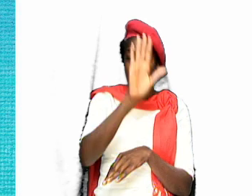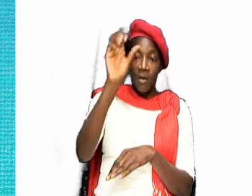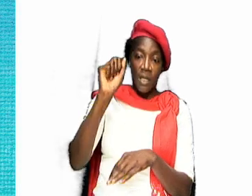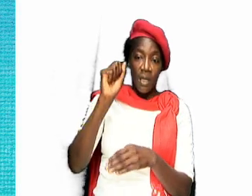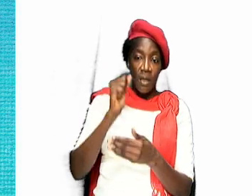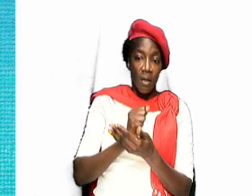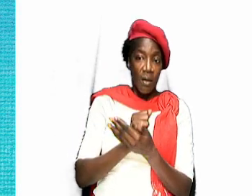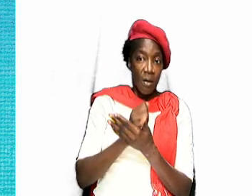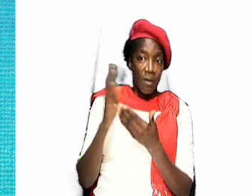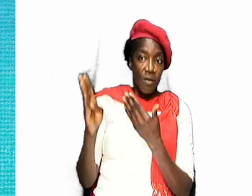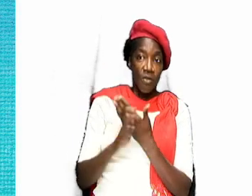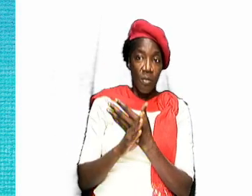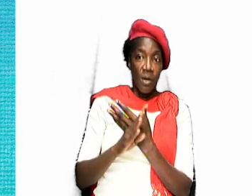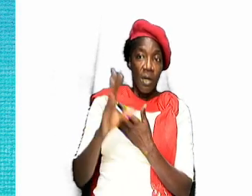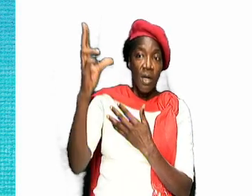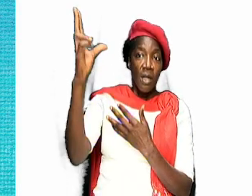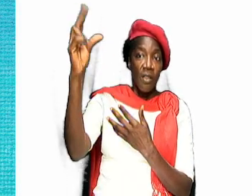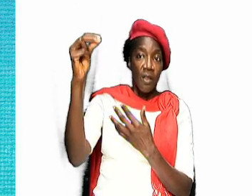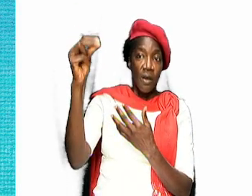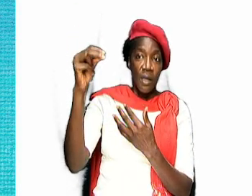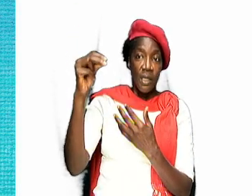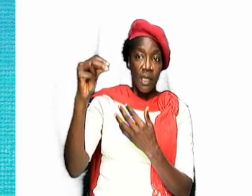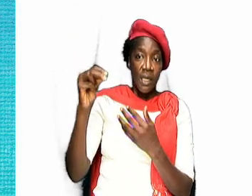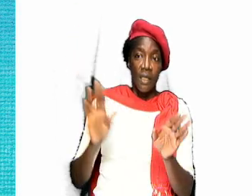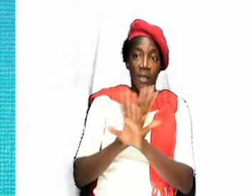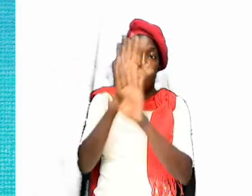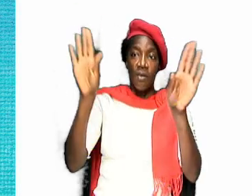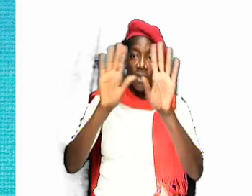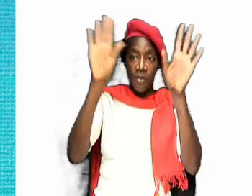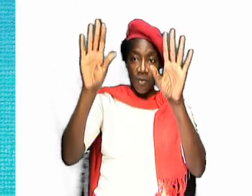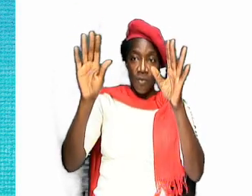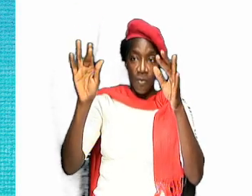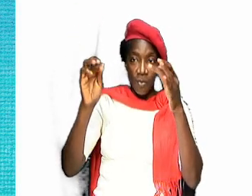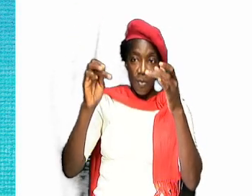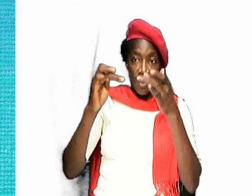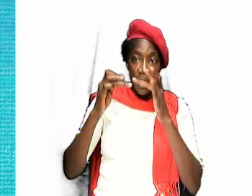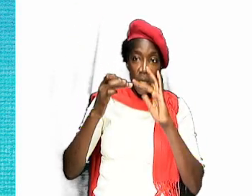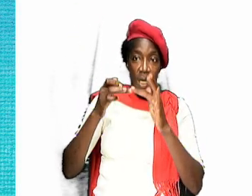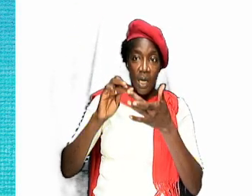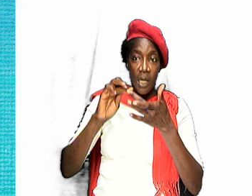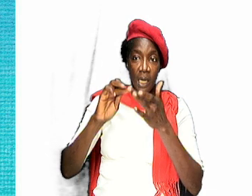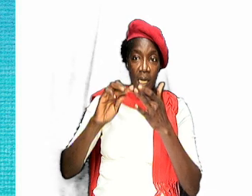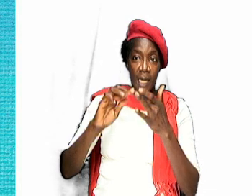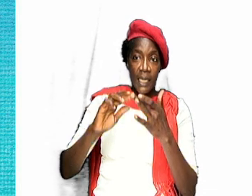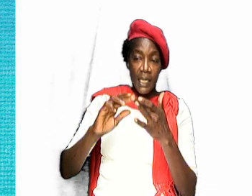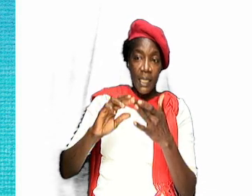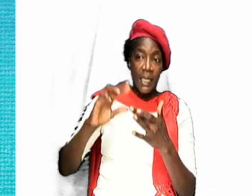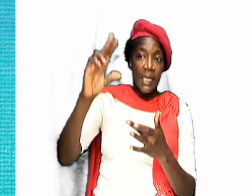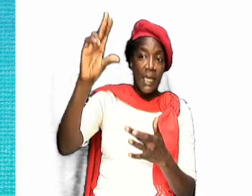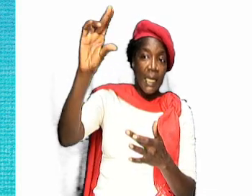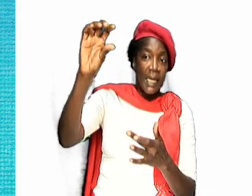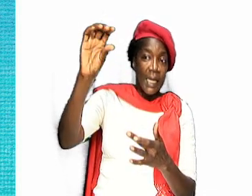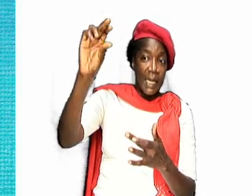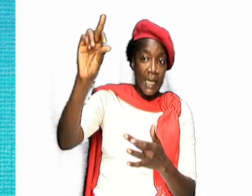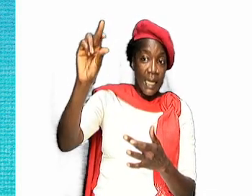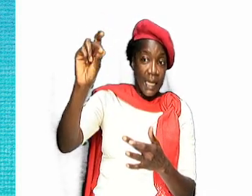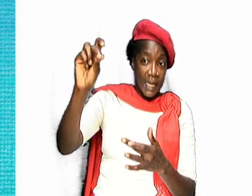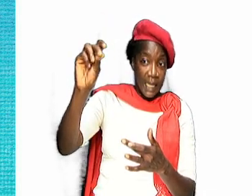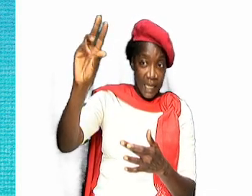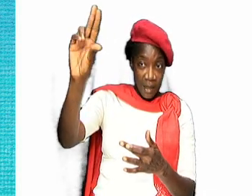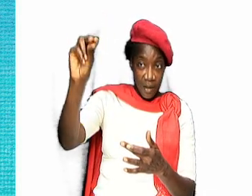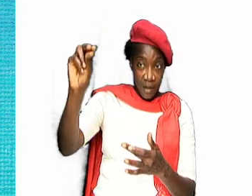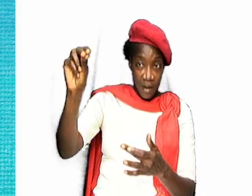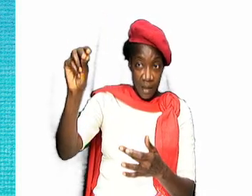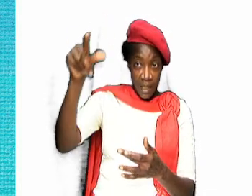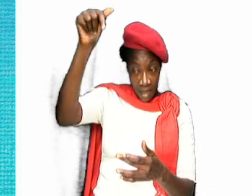30, 2022, Sunday school will be held online starting at 8:30 a.m. for